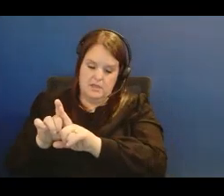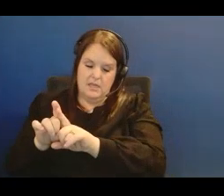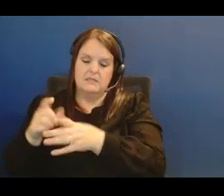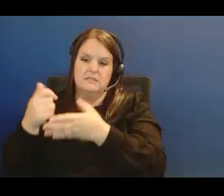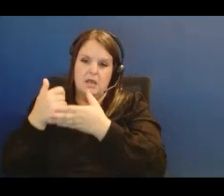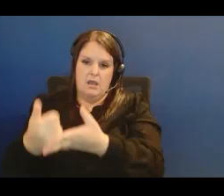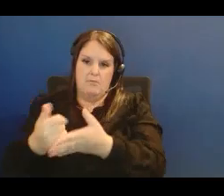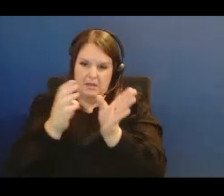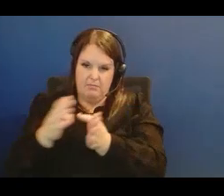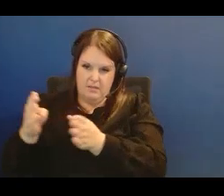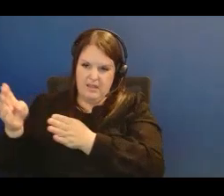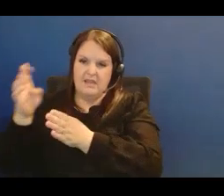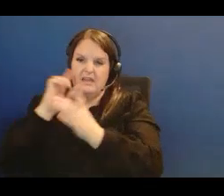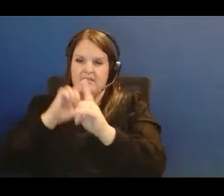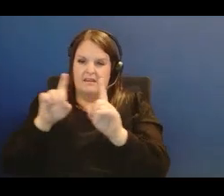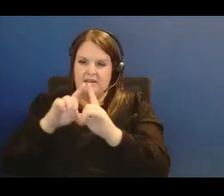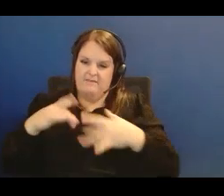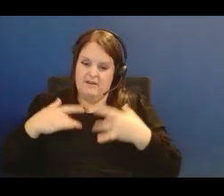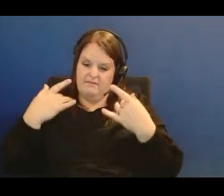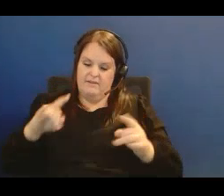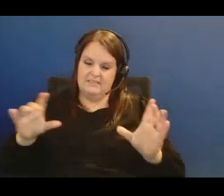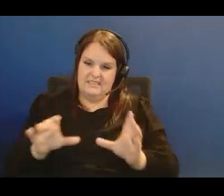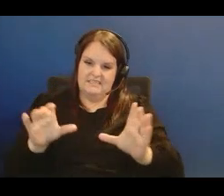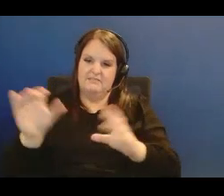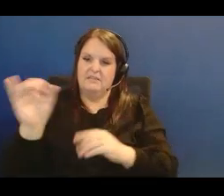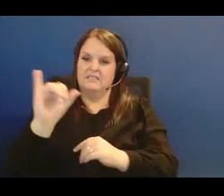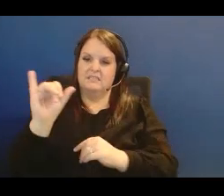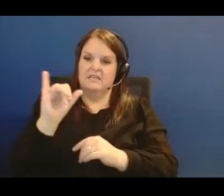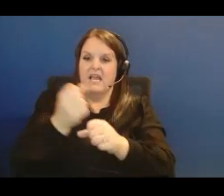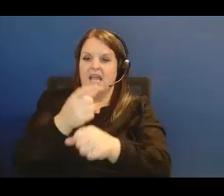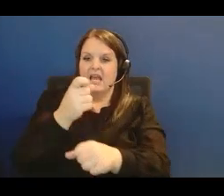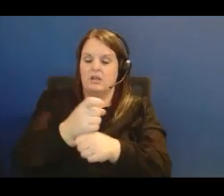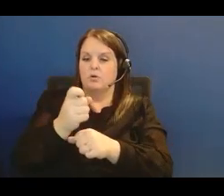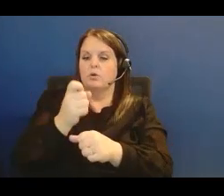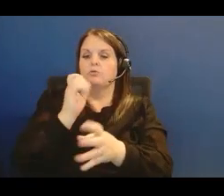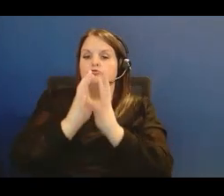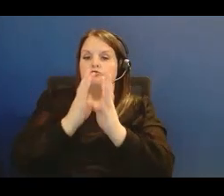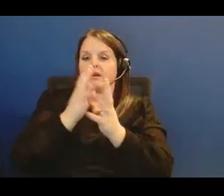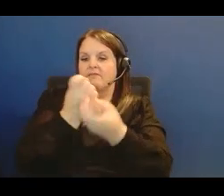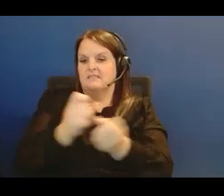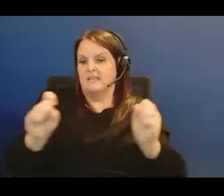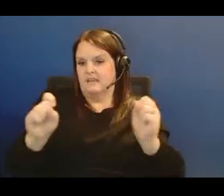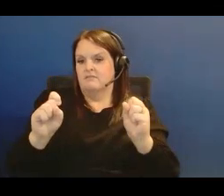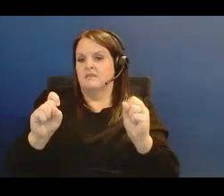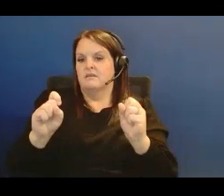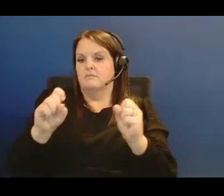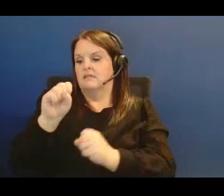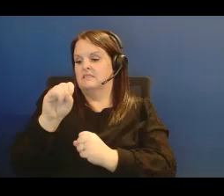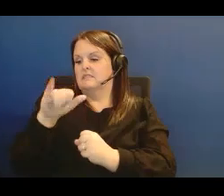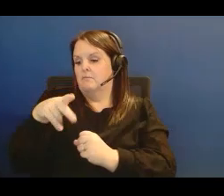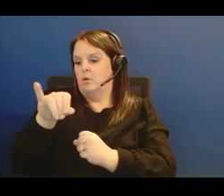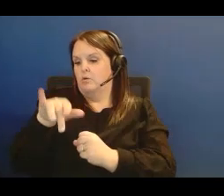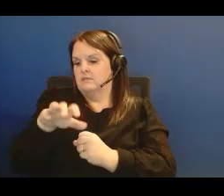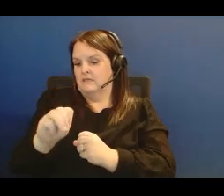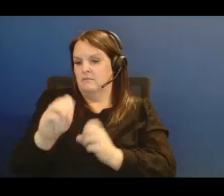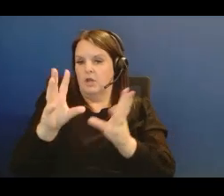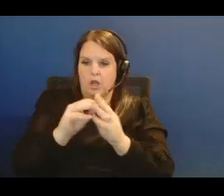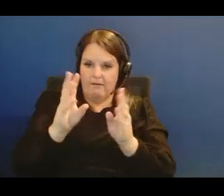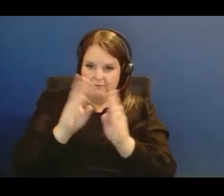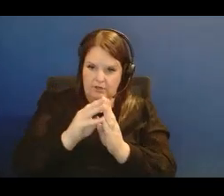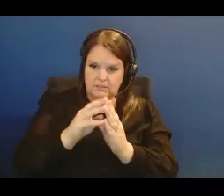with planning of the different events and activities such as the annual traffic safety symposium or conference. You may guys